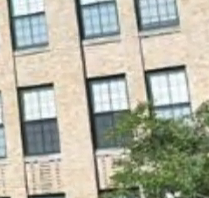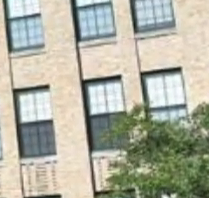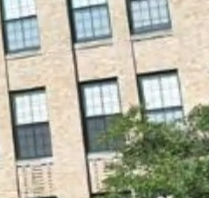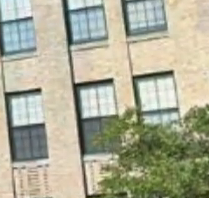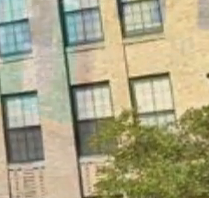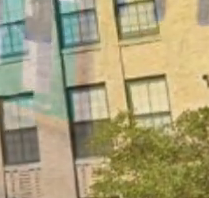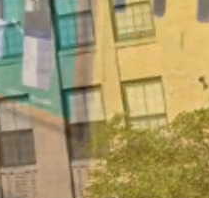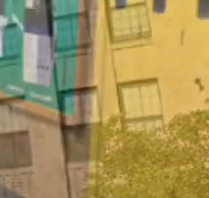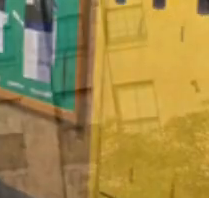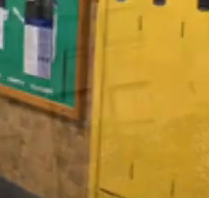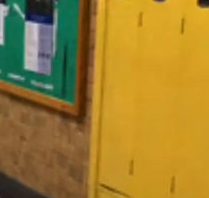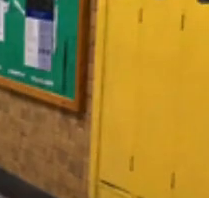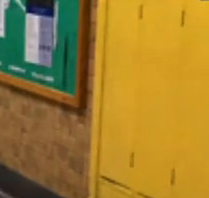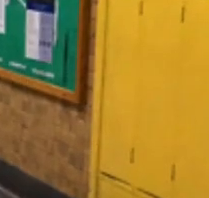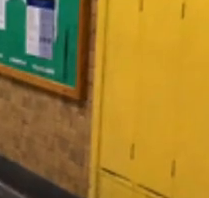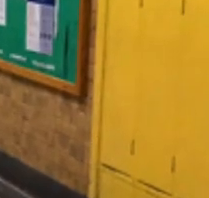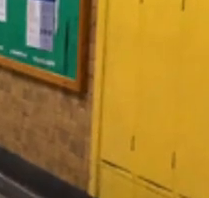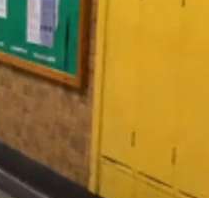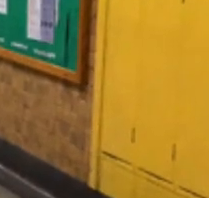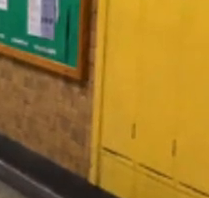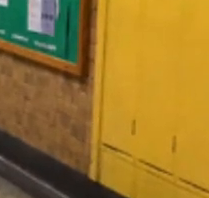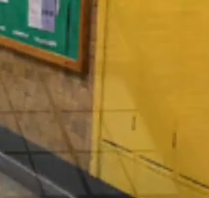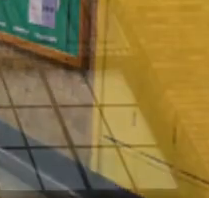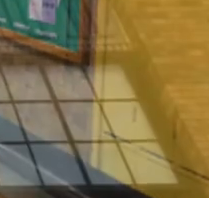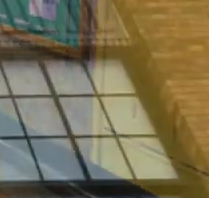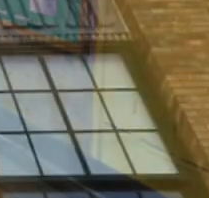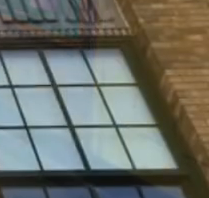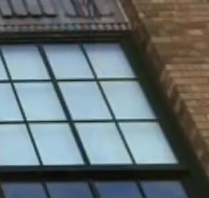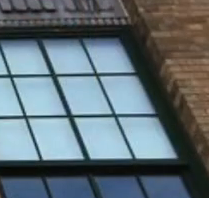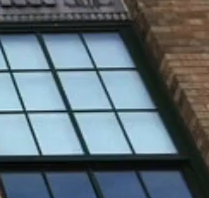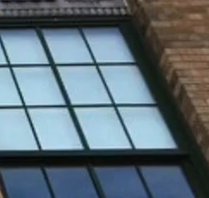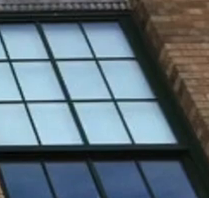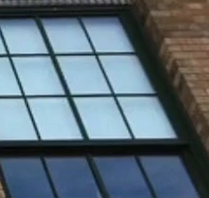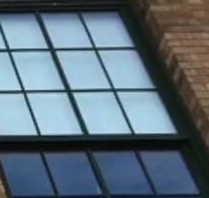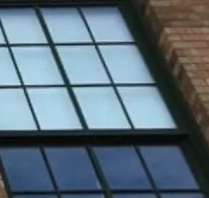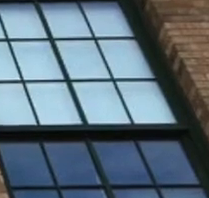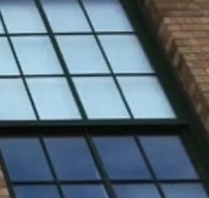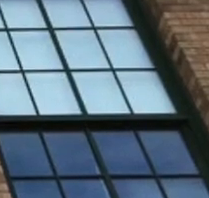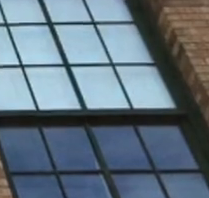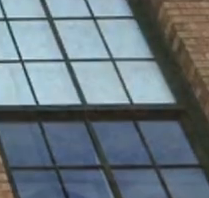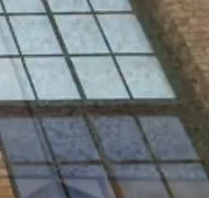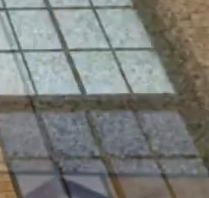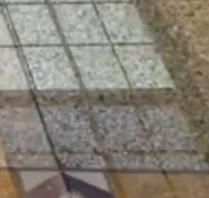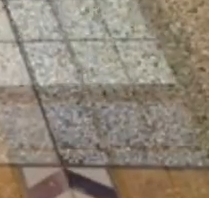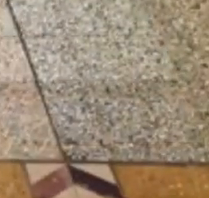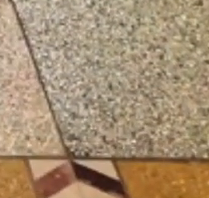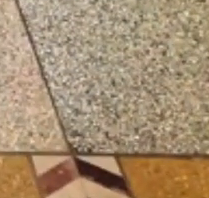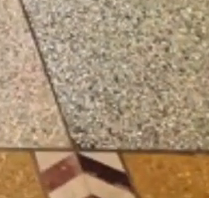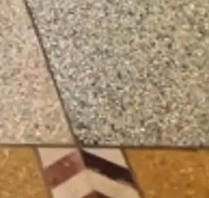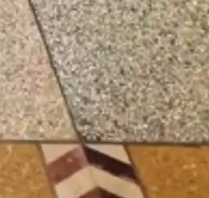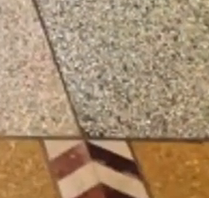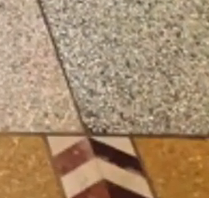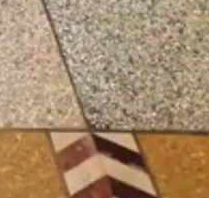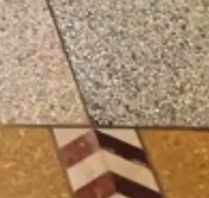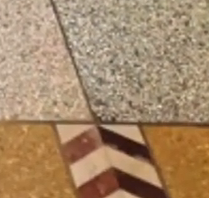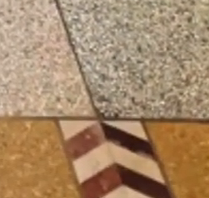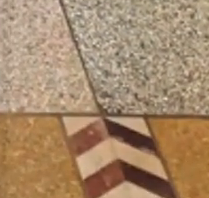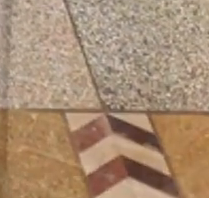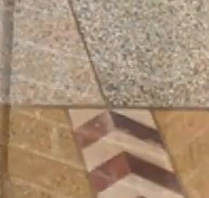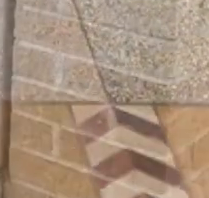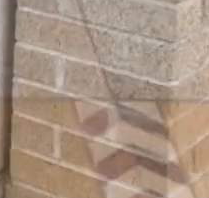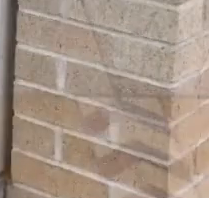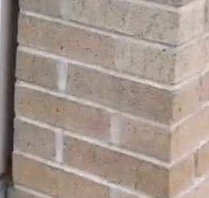Cause when we be out, girl is pulling me out. You wouldn't believe how we till it's burned out. Turn it till it's turned out. Act up from northwest, east,